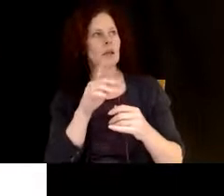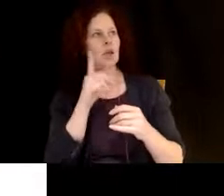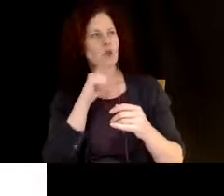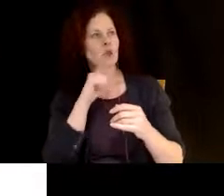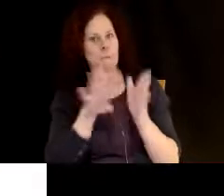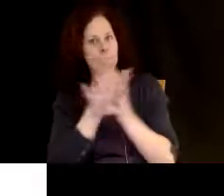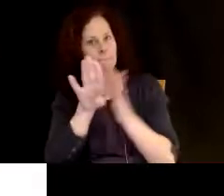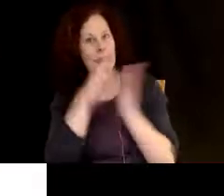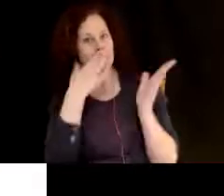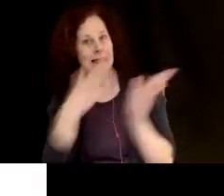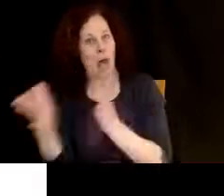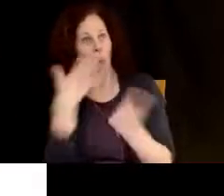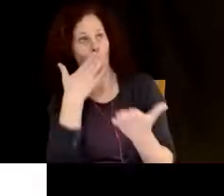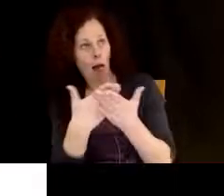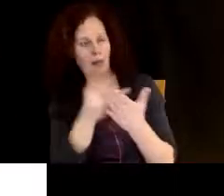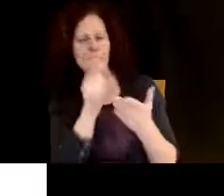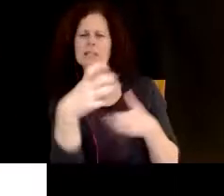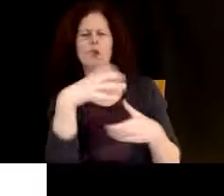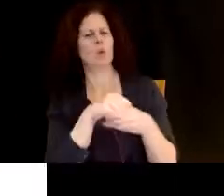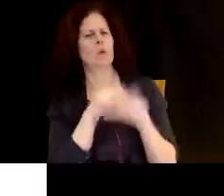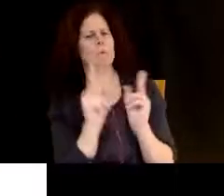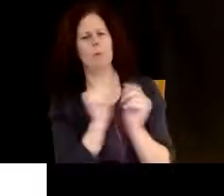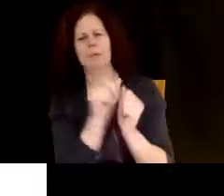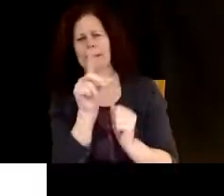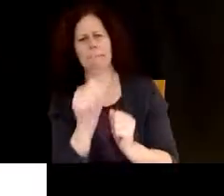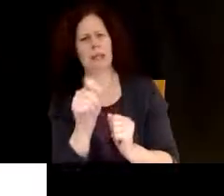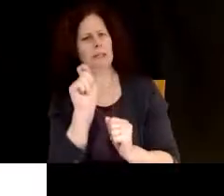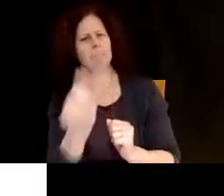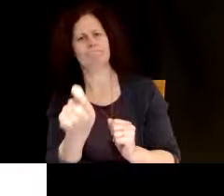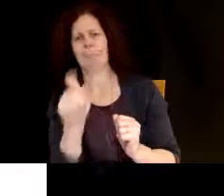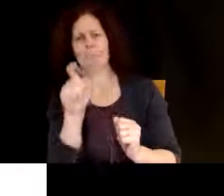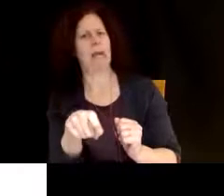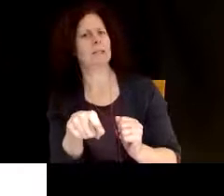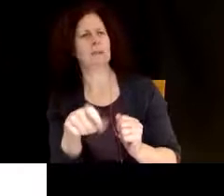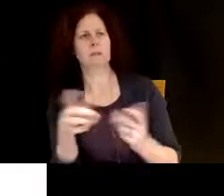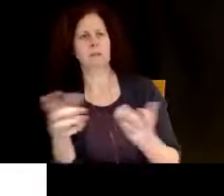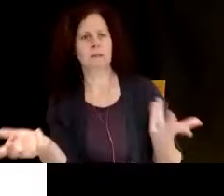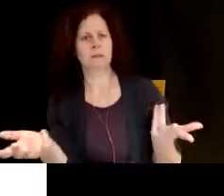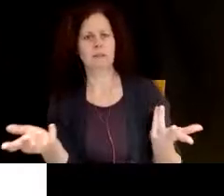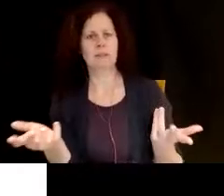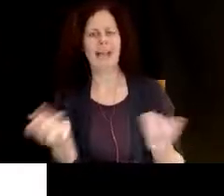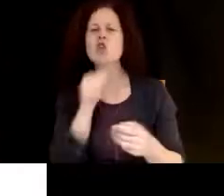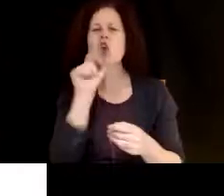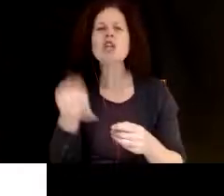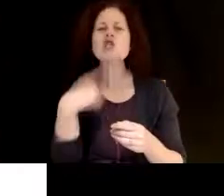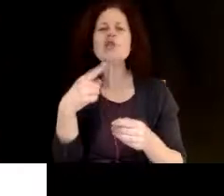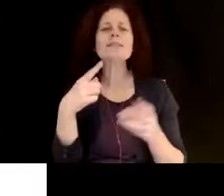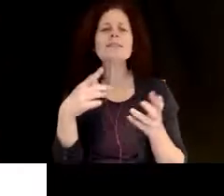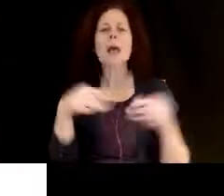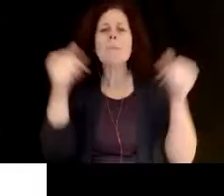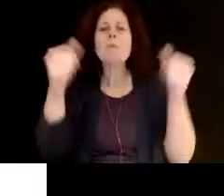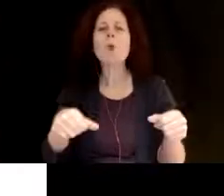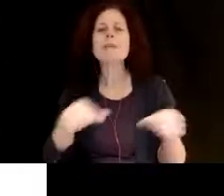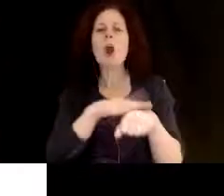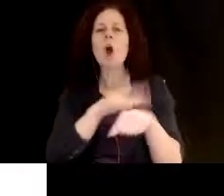right, and reinforced throughout this conference. But involvement needs to go beyond just posting plans on a